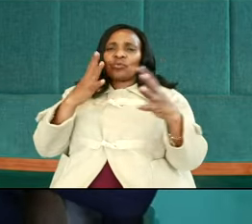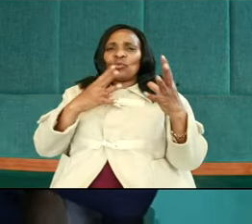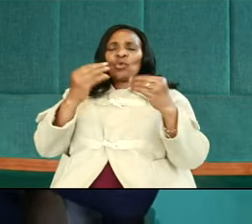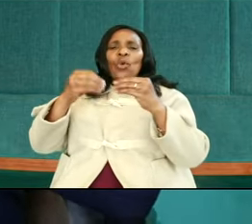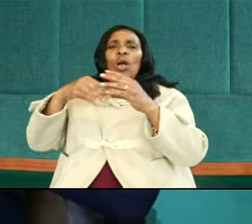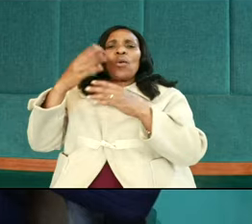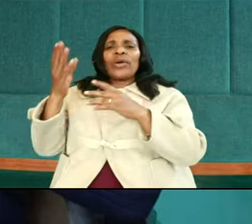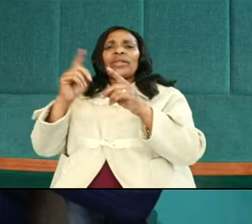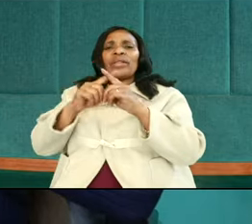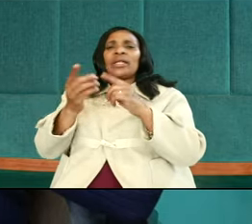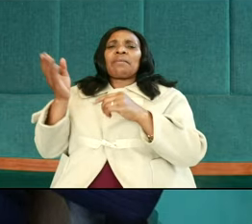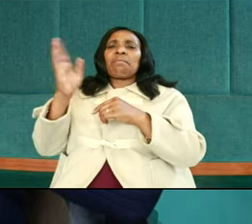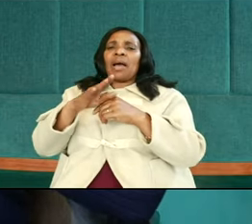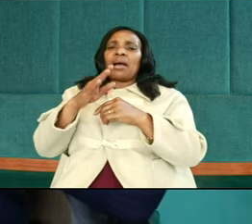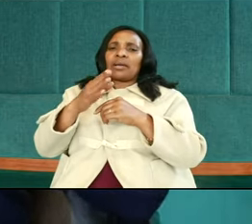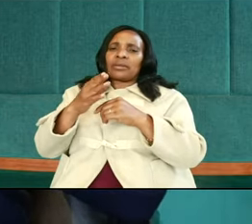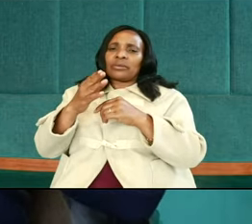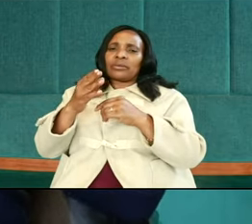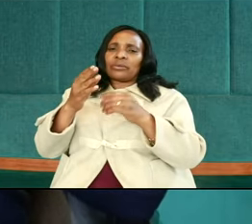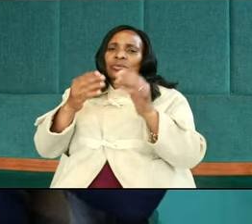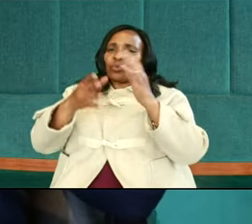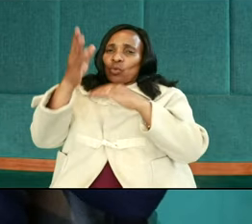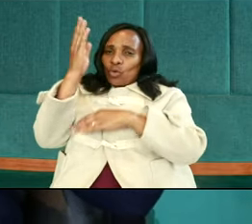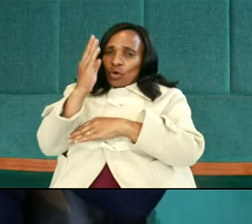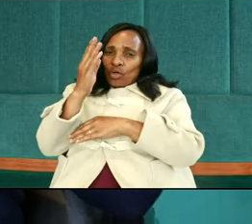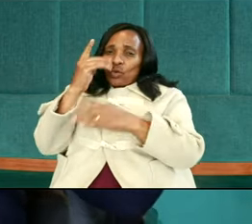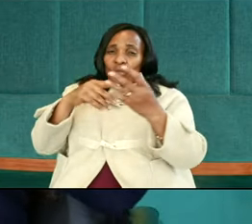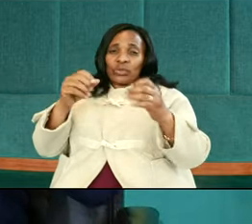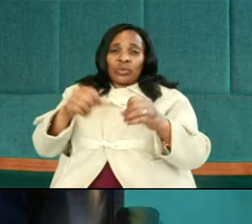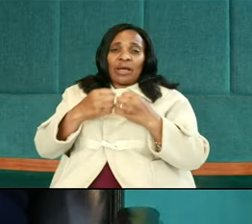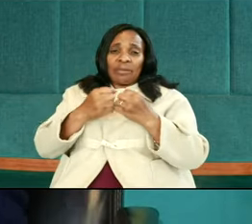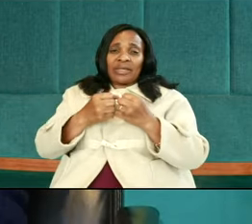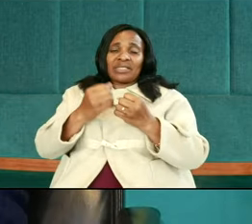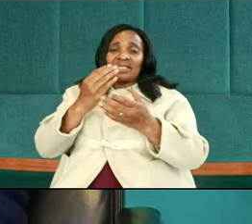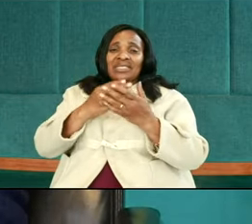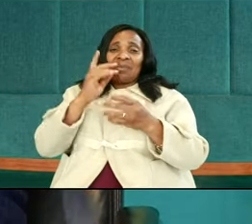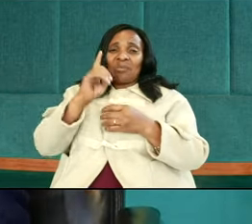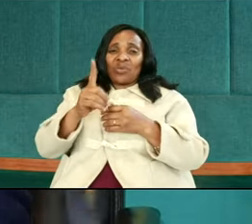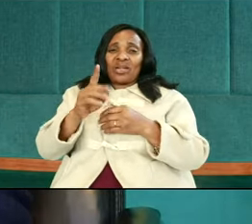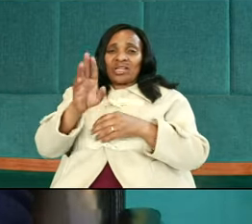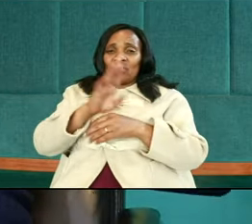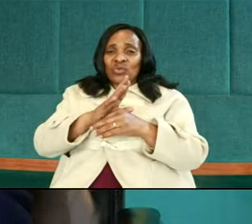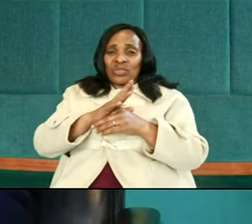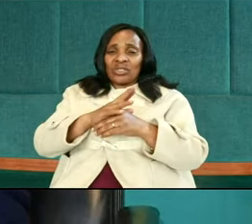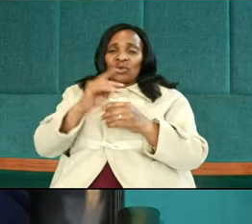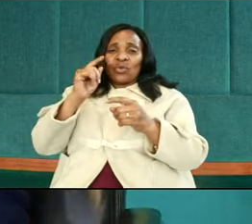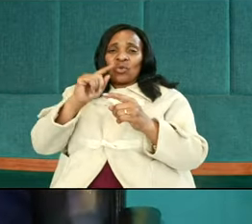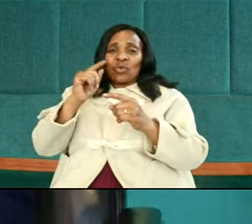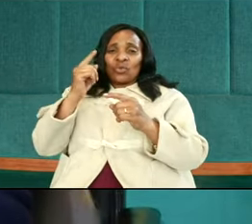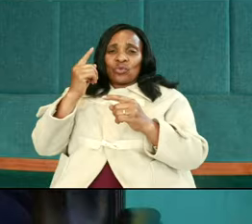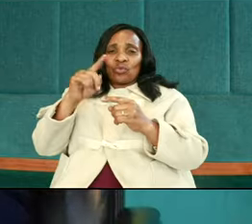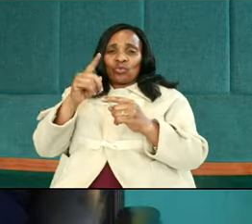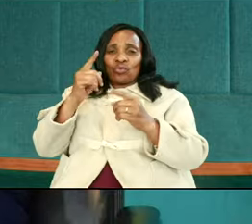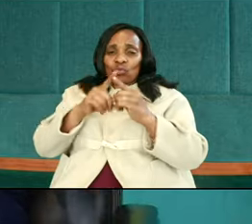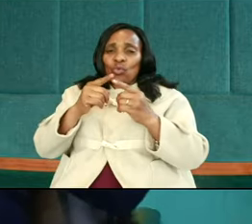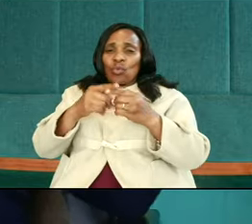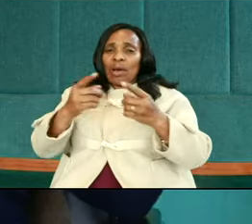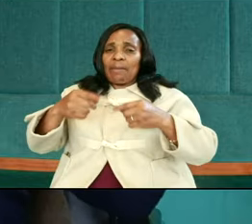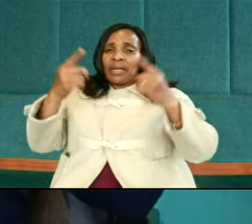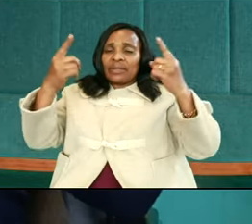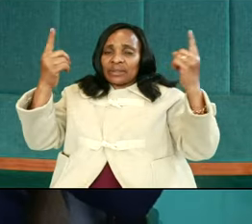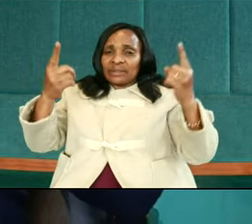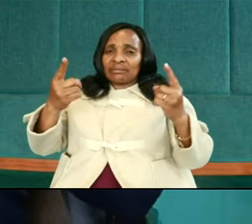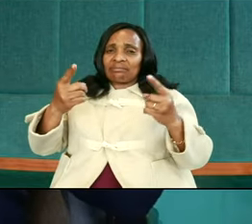away then come back to God. Because what would happen is if someone has been used to a very prosperous and lovely and